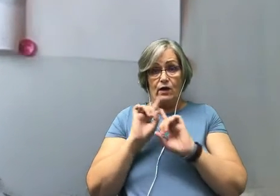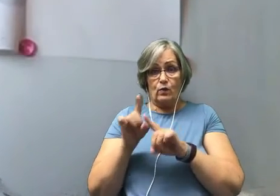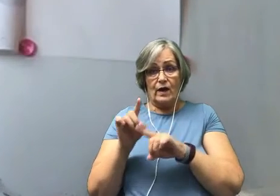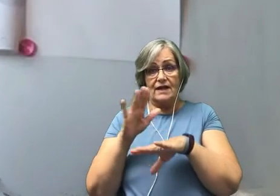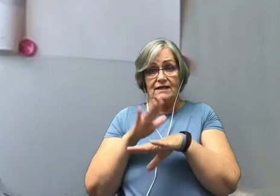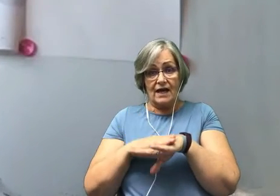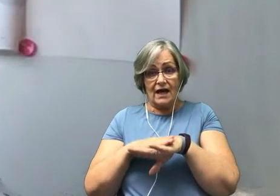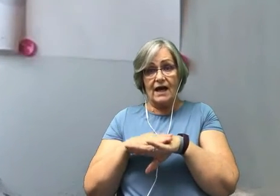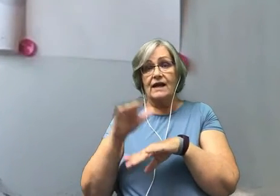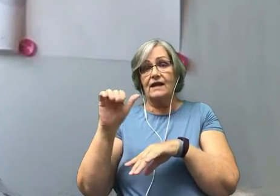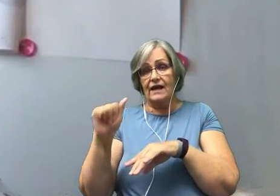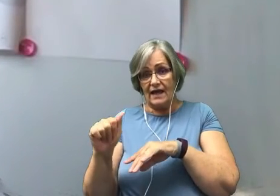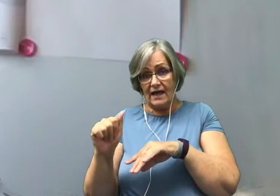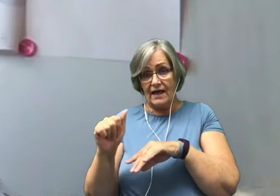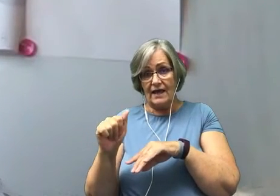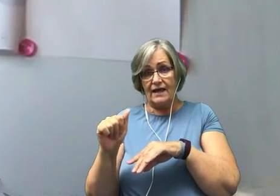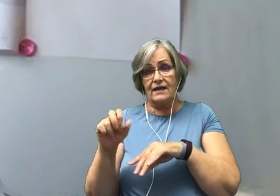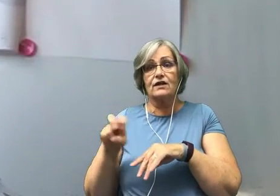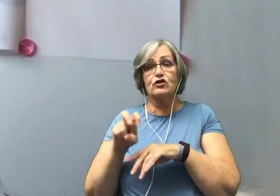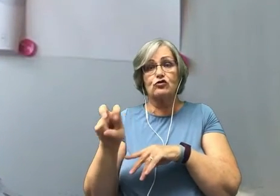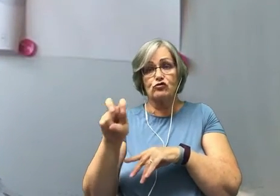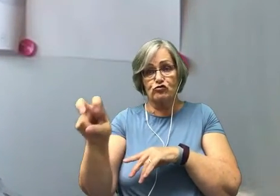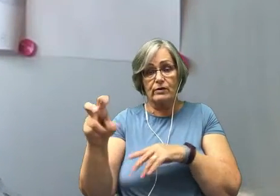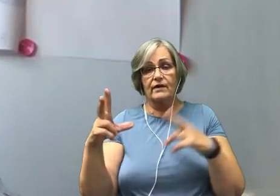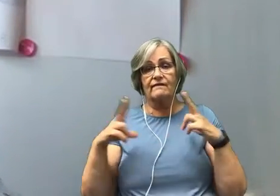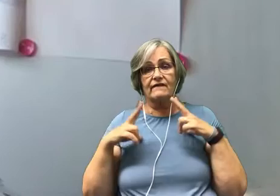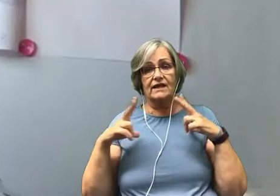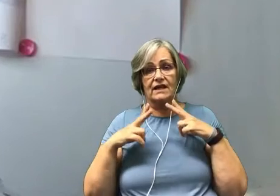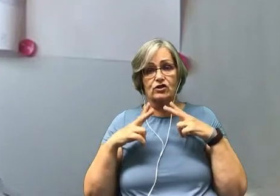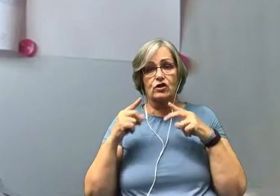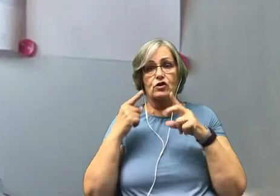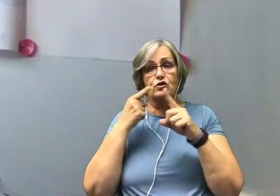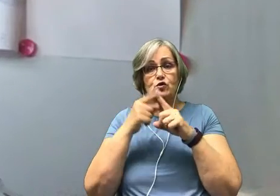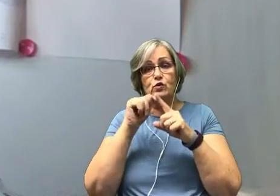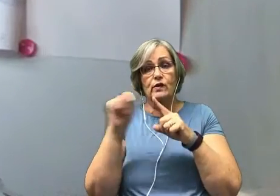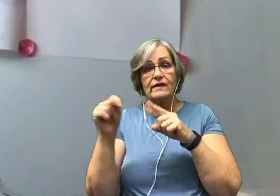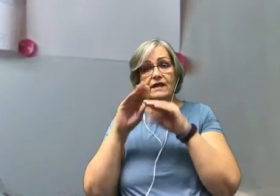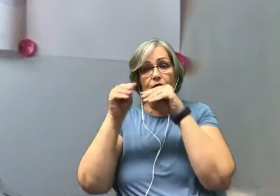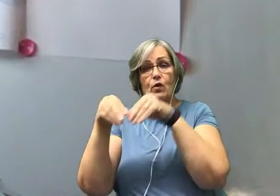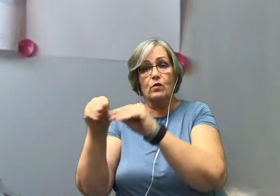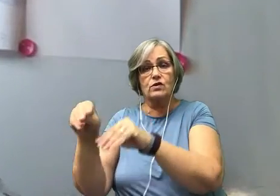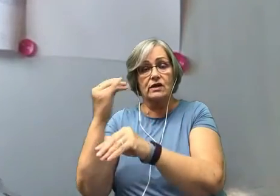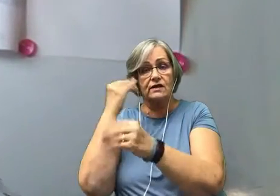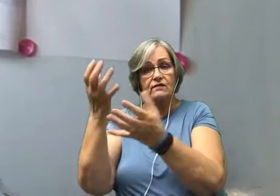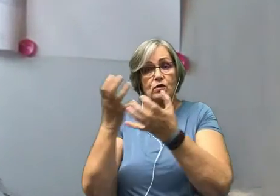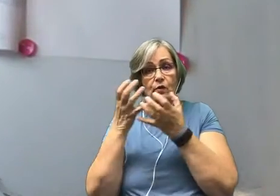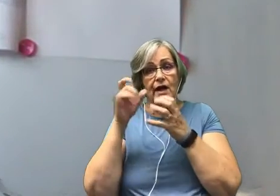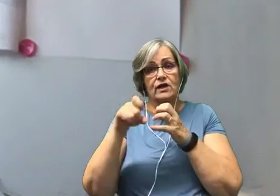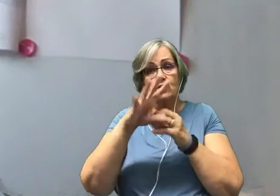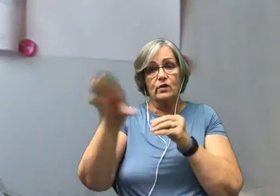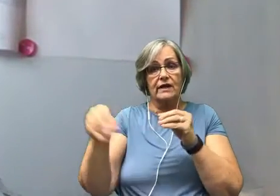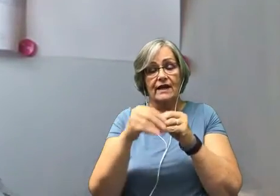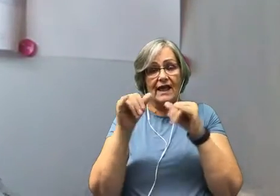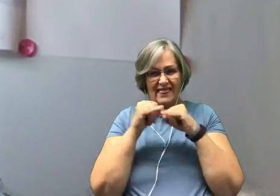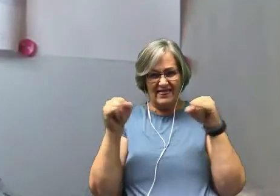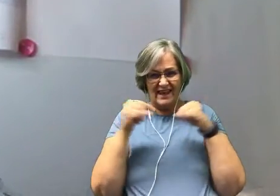I went on a trip to the ocean. Now remember I told you if you want to, boys